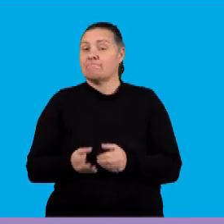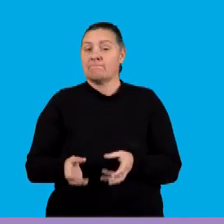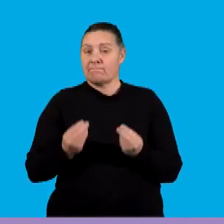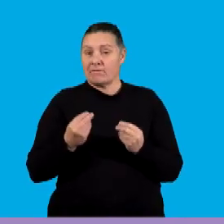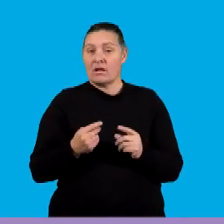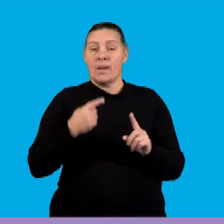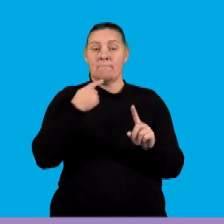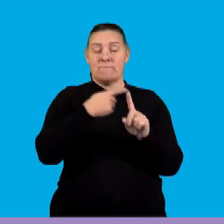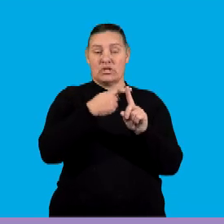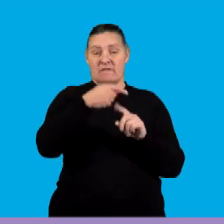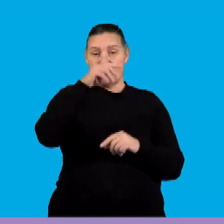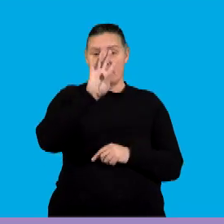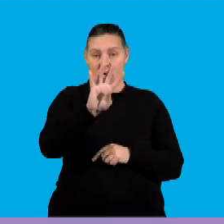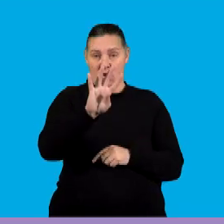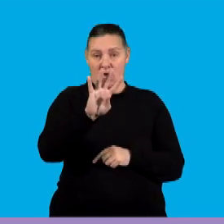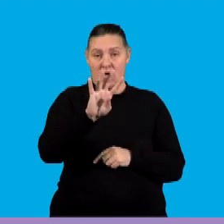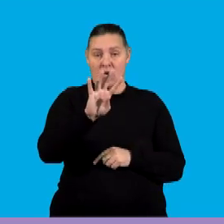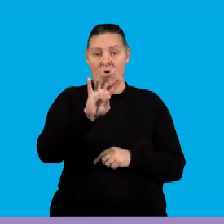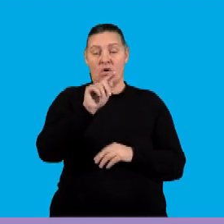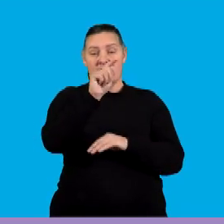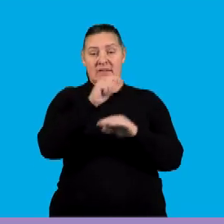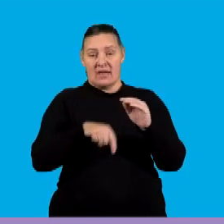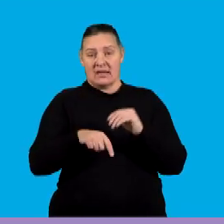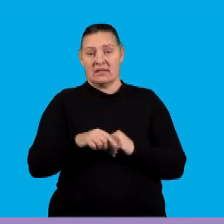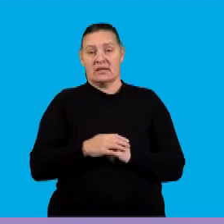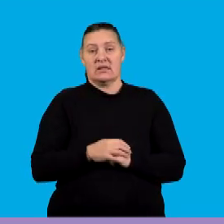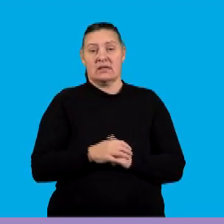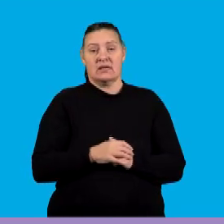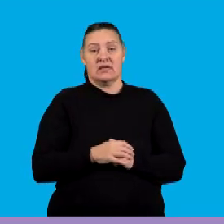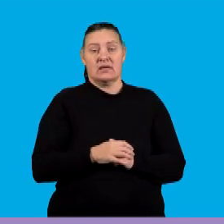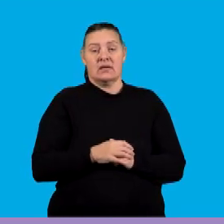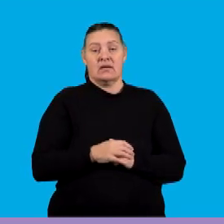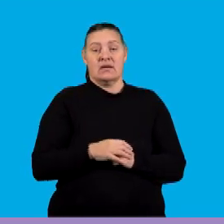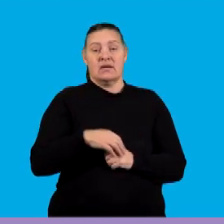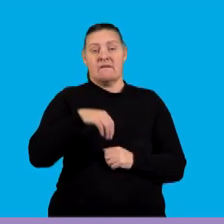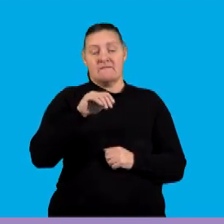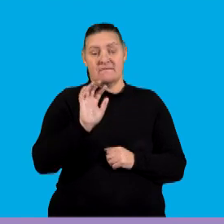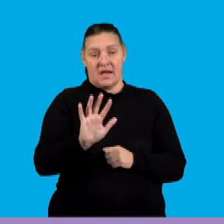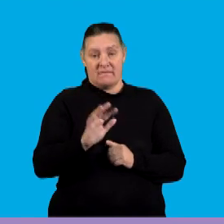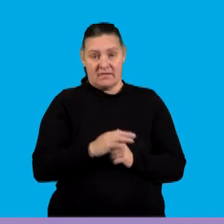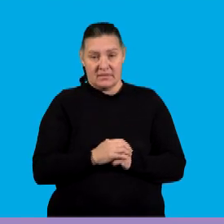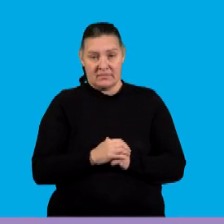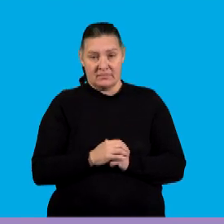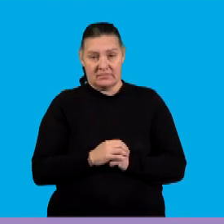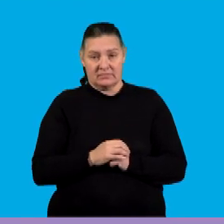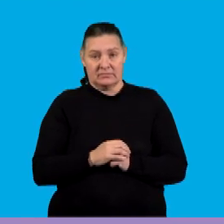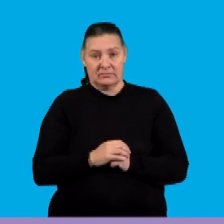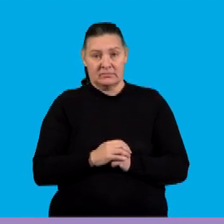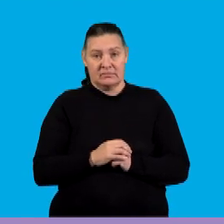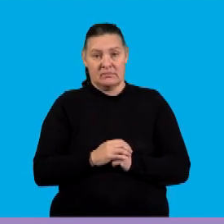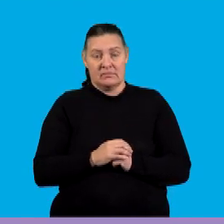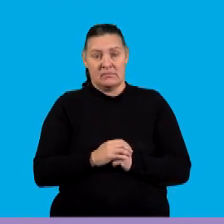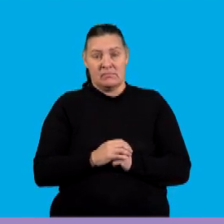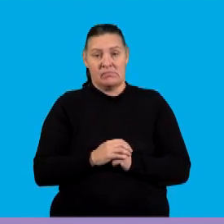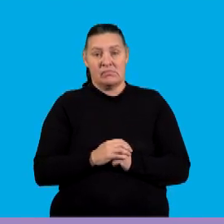a +4. And we are going to divide this by 0 minus a -5. That leaves us with a